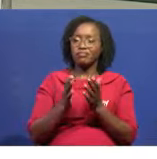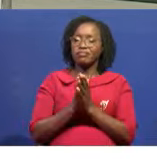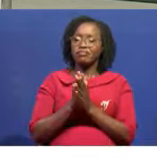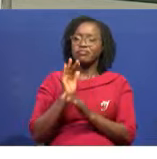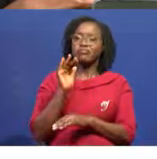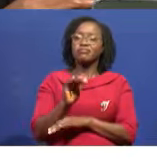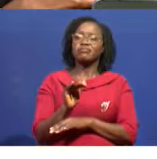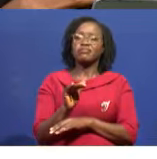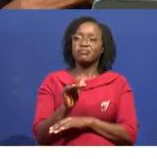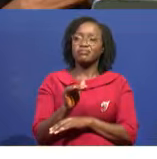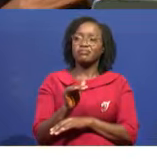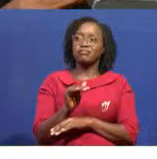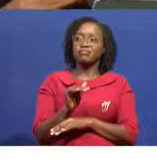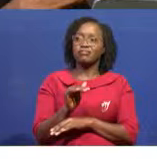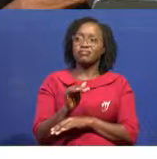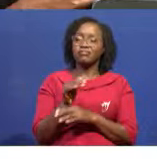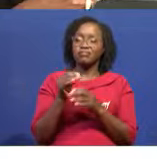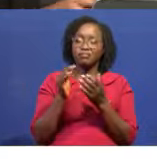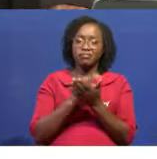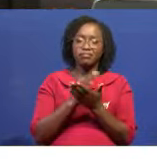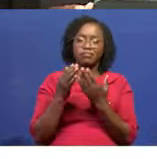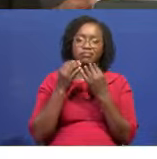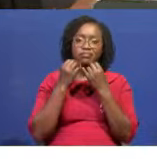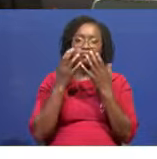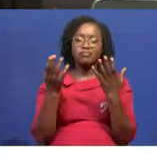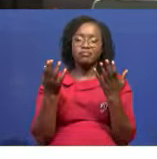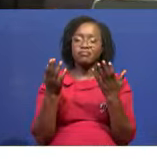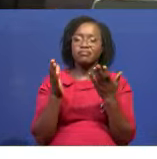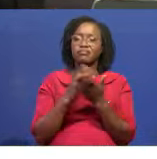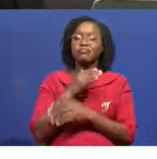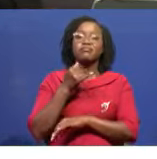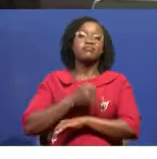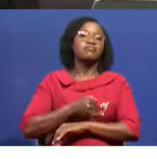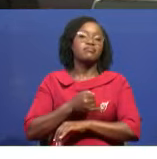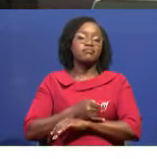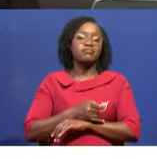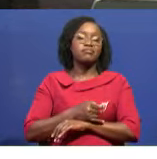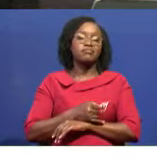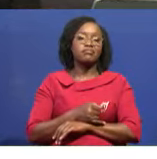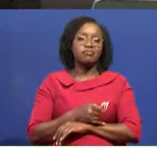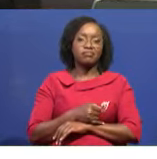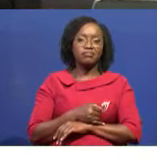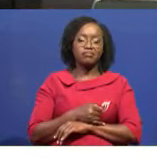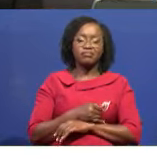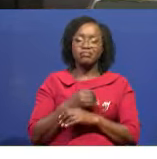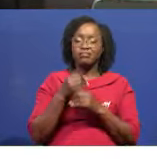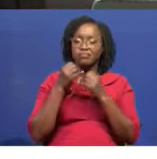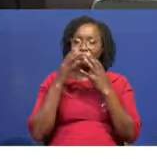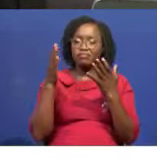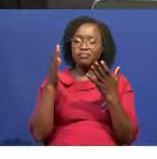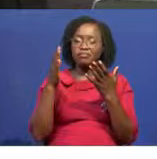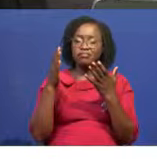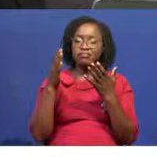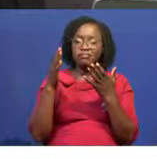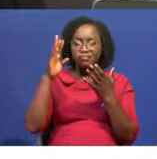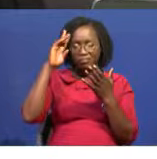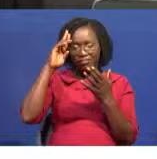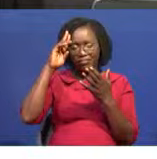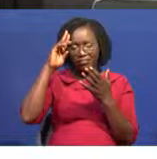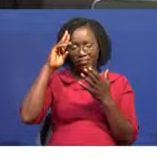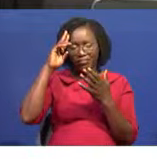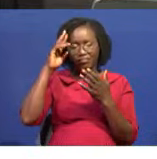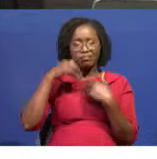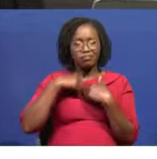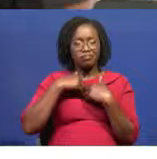asked them to disclose information. Though there are some institutions that do not disclose information for their own reasons, and I